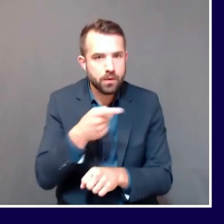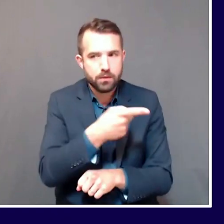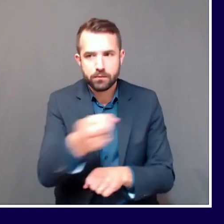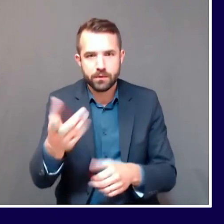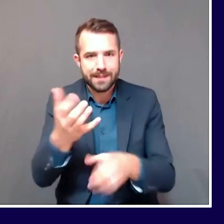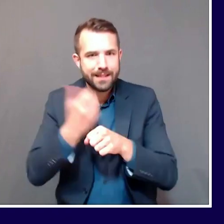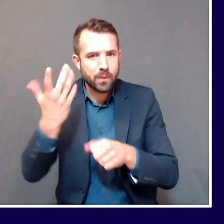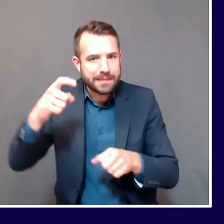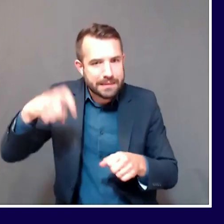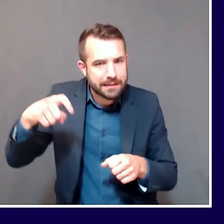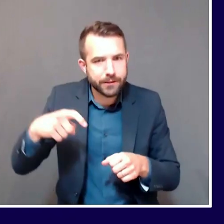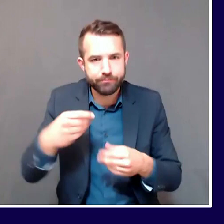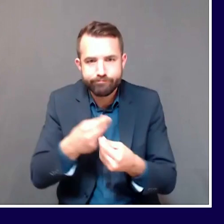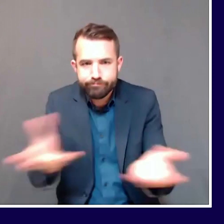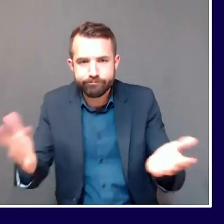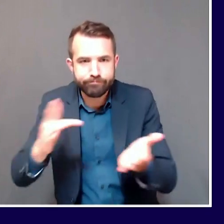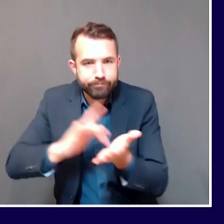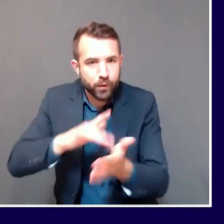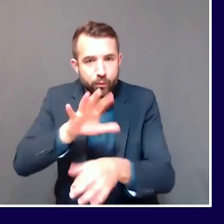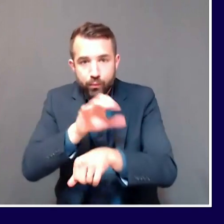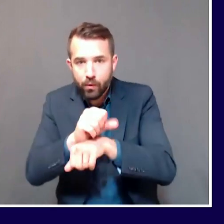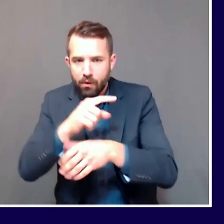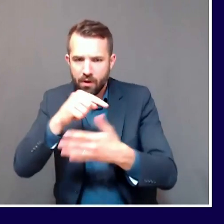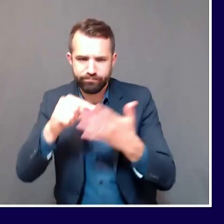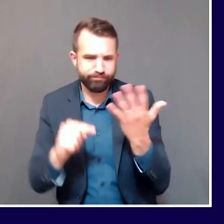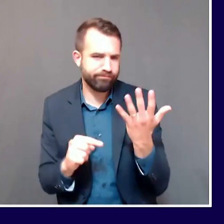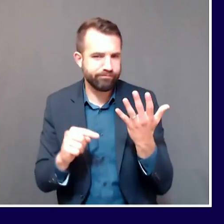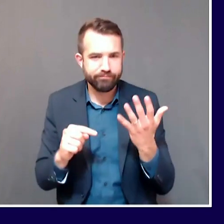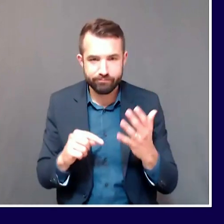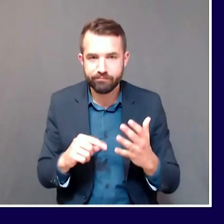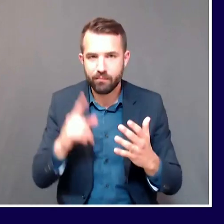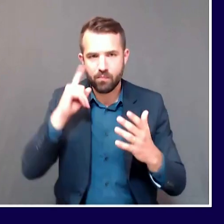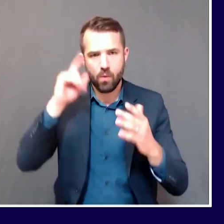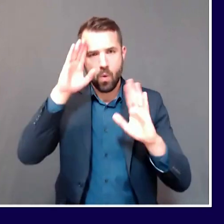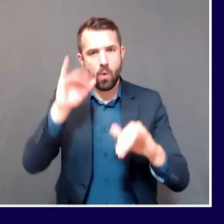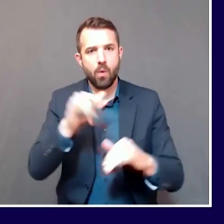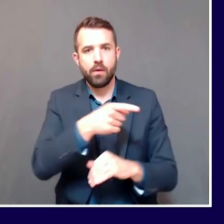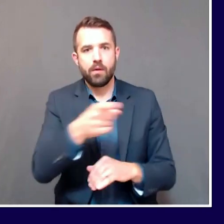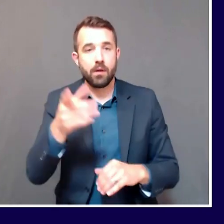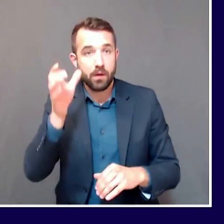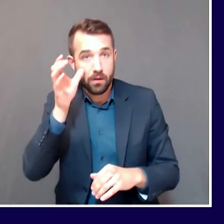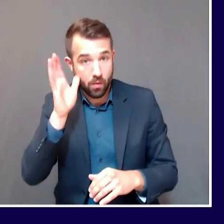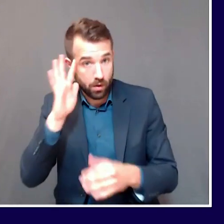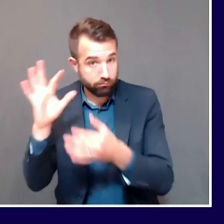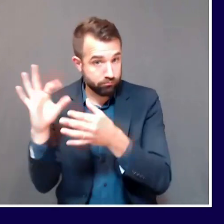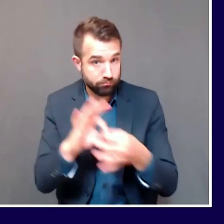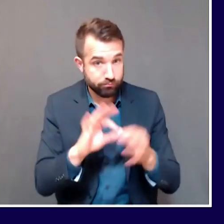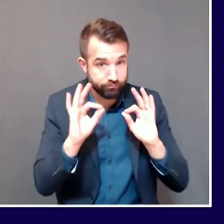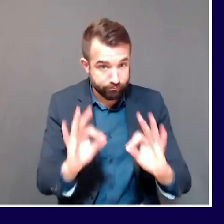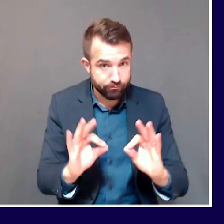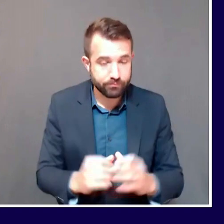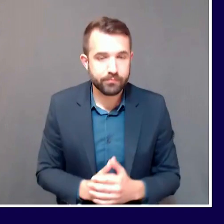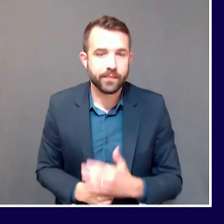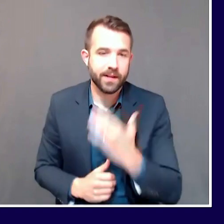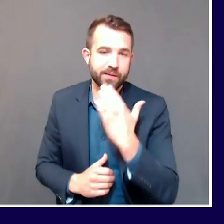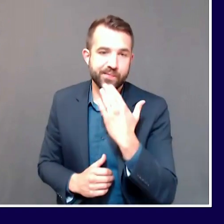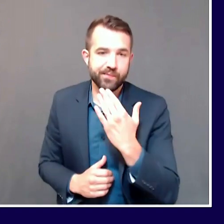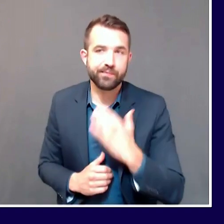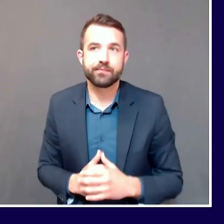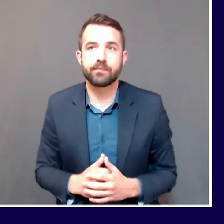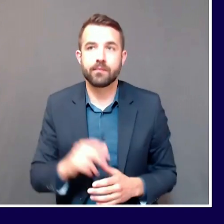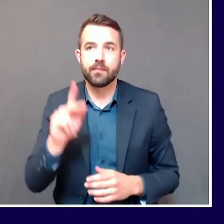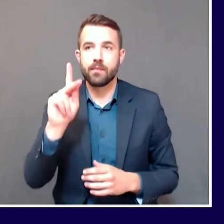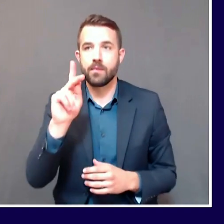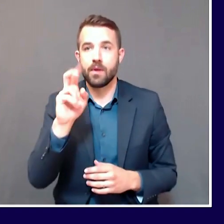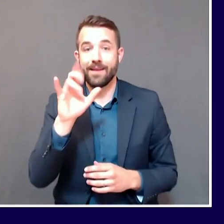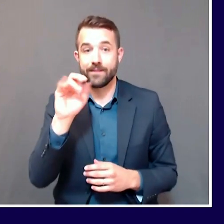So I'm hopeful that this person can find some help. Thank you. Thanks, Amy. We're going to turn next to Kevin Miller at the Press